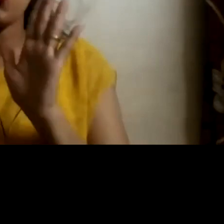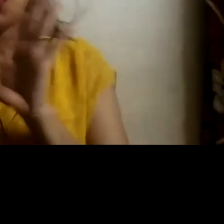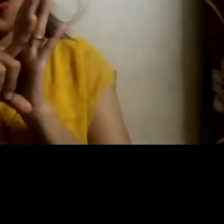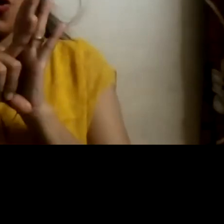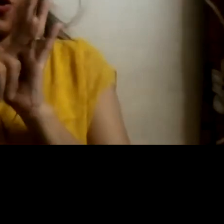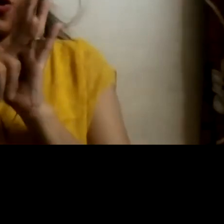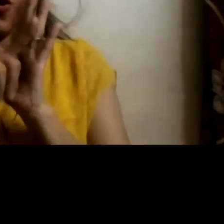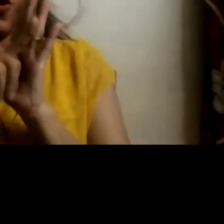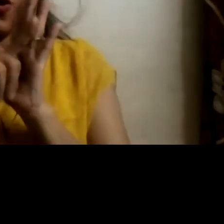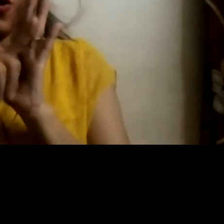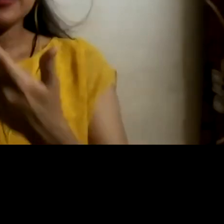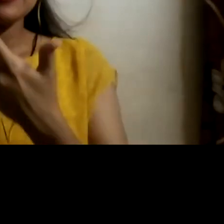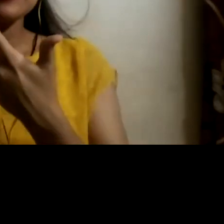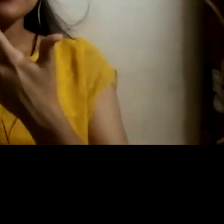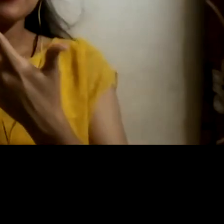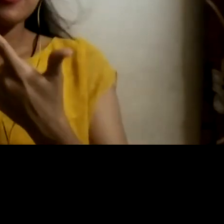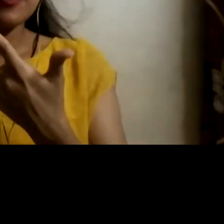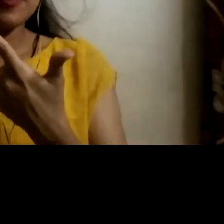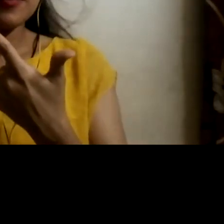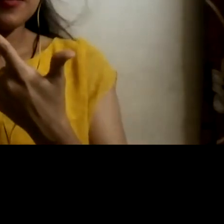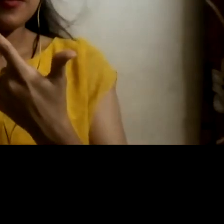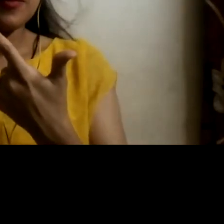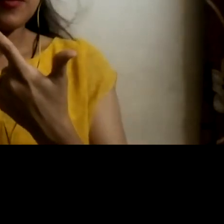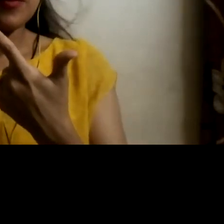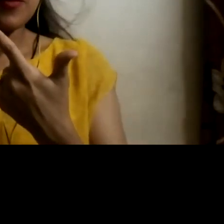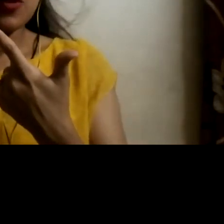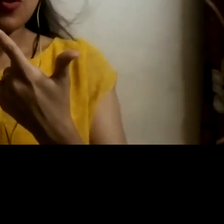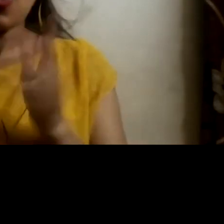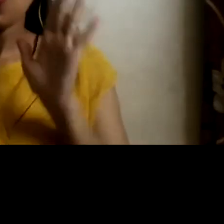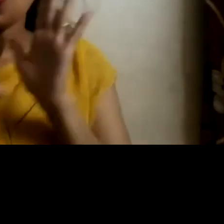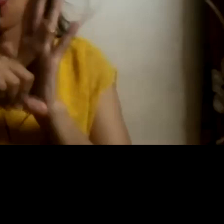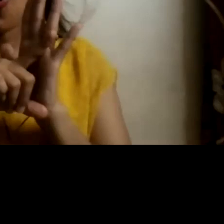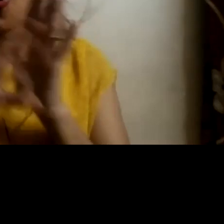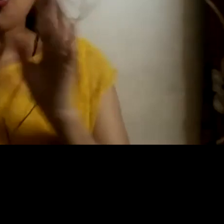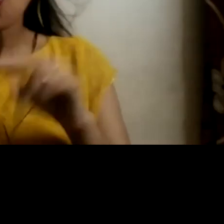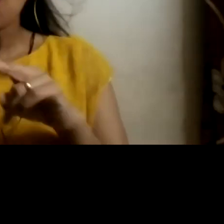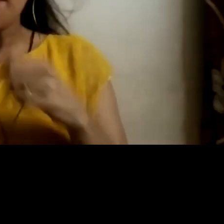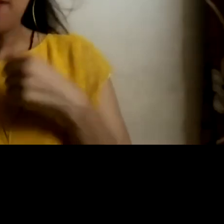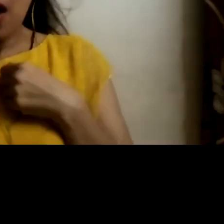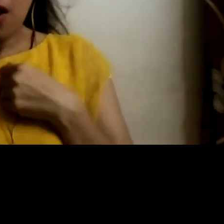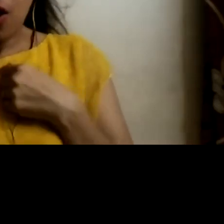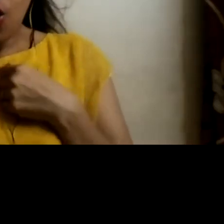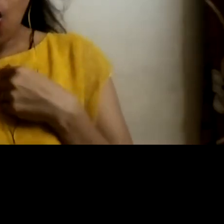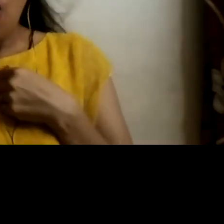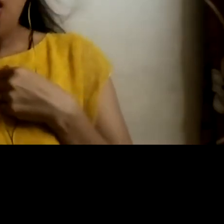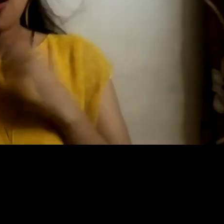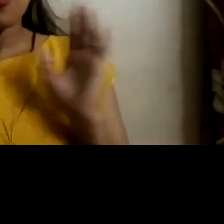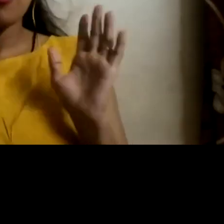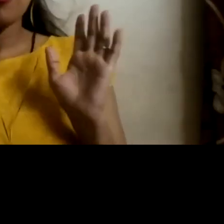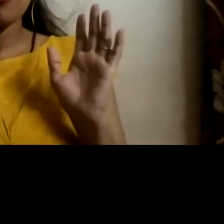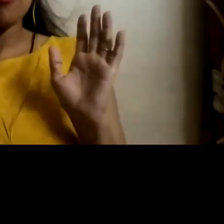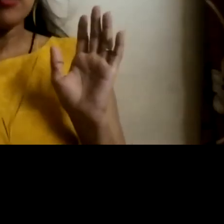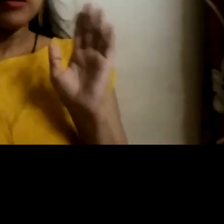and second is the law of the consciousness, which is my own law, right?